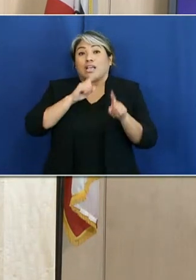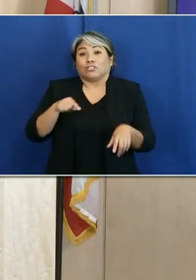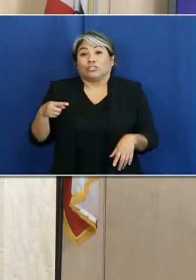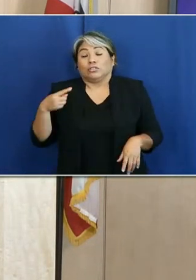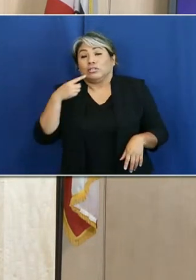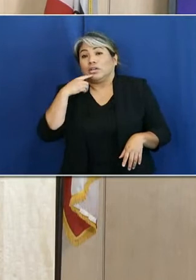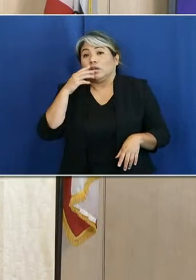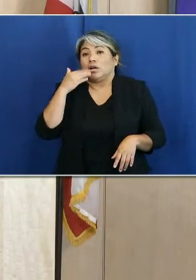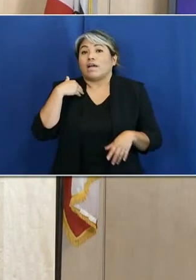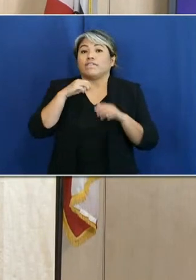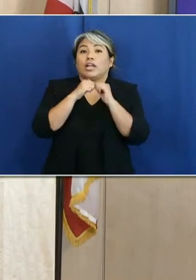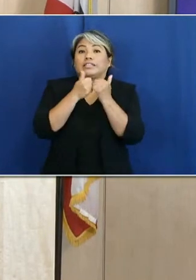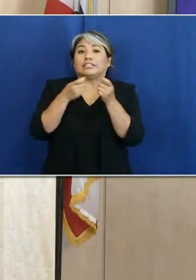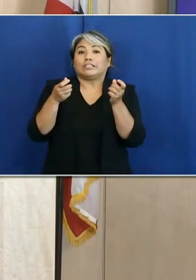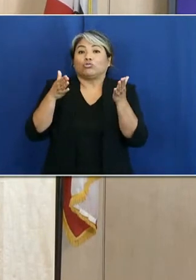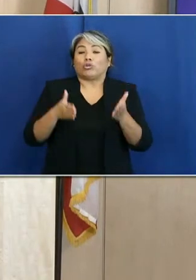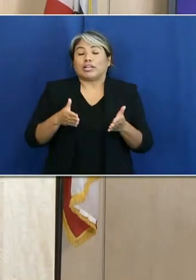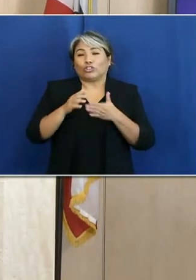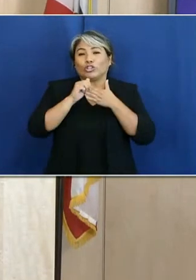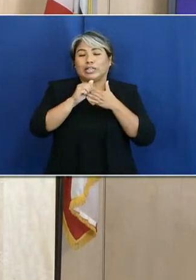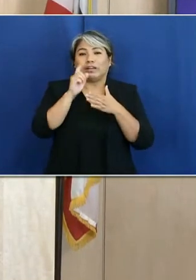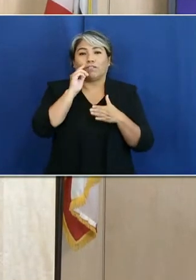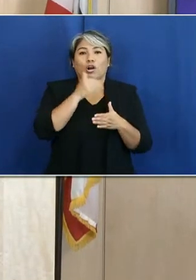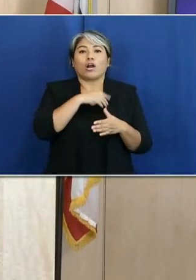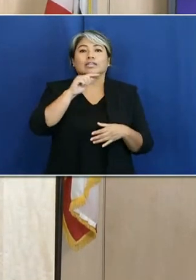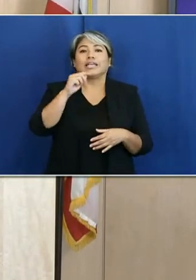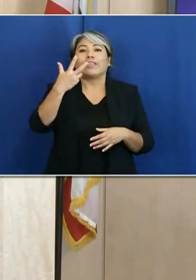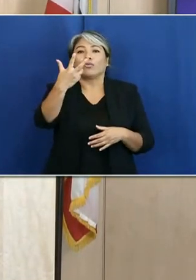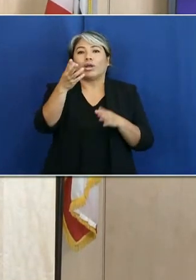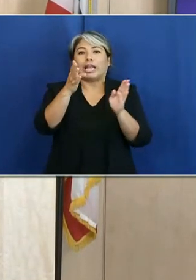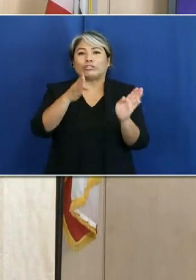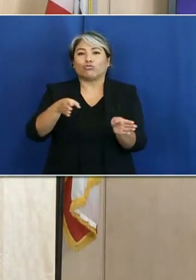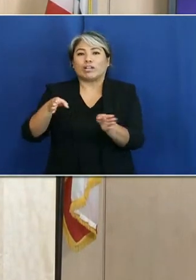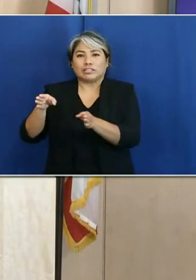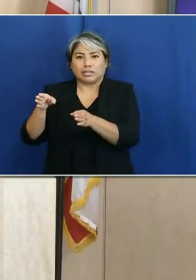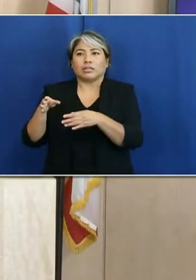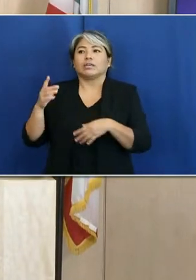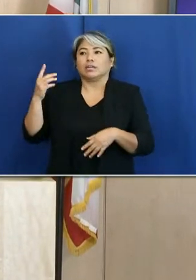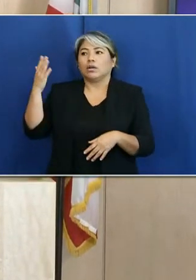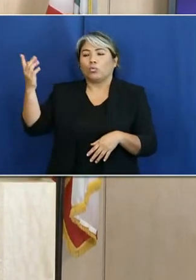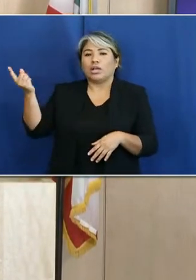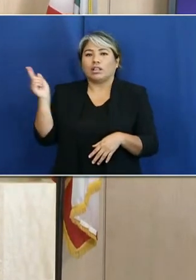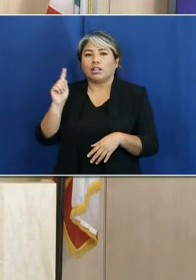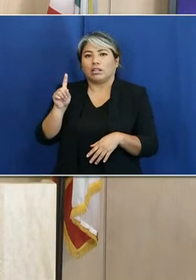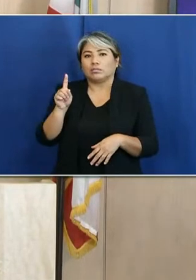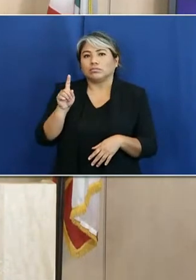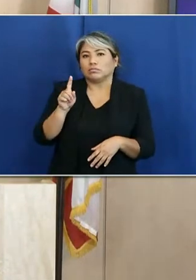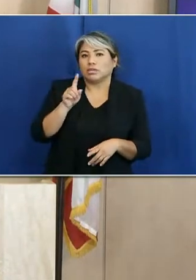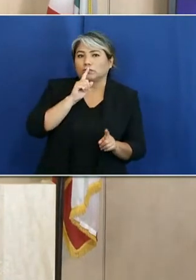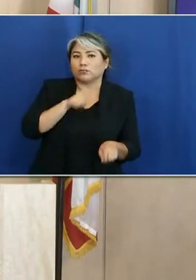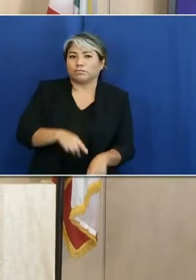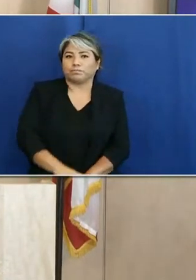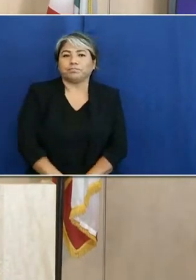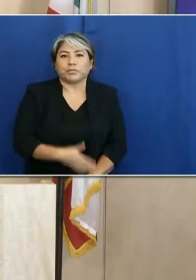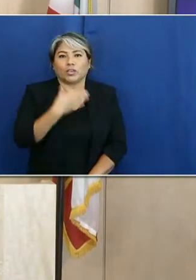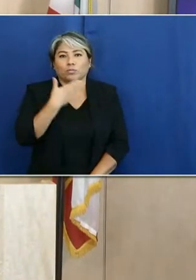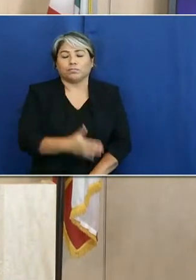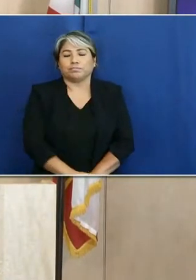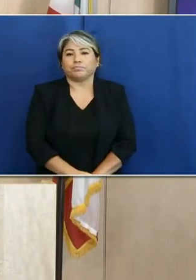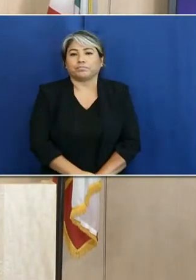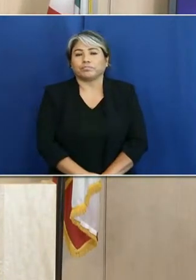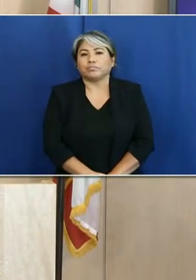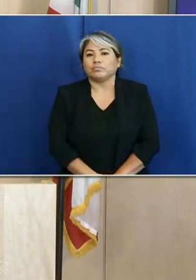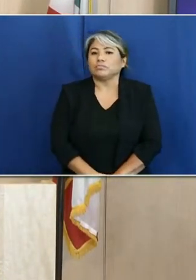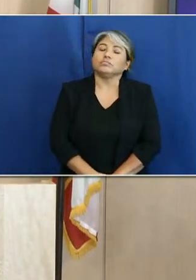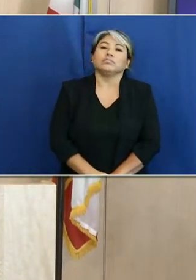have our agency director, who's the lead for our T3 strategy, to ascend to the mic. Thank you.